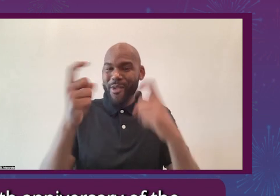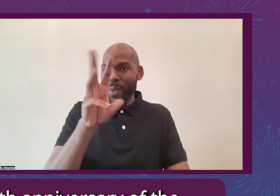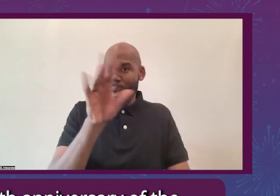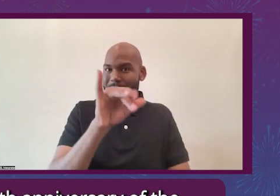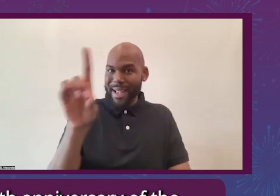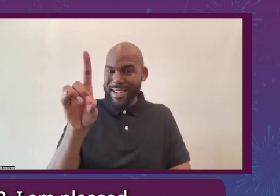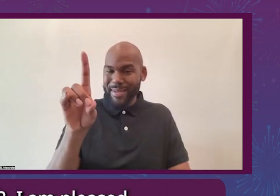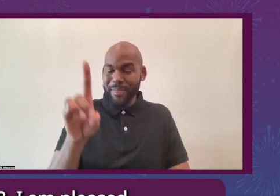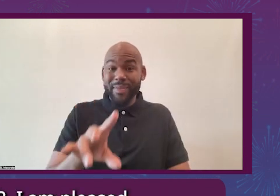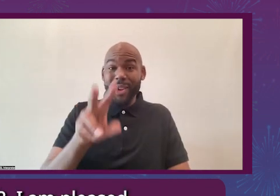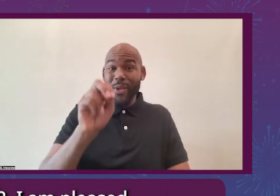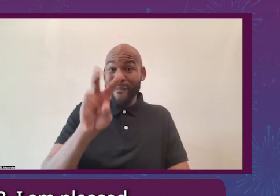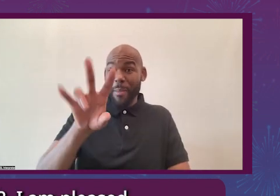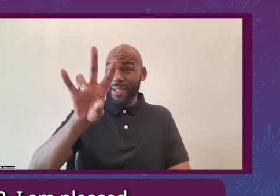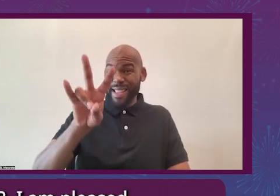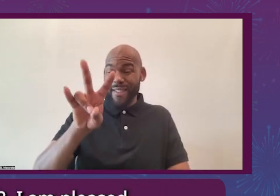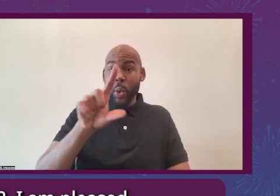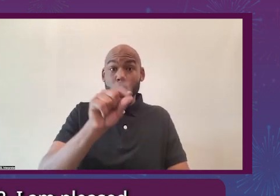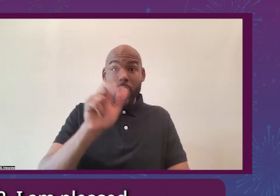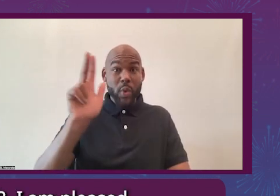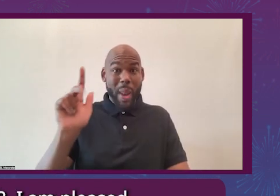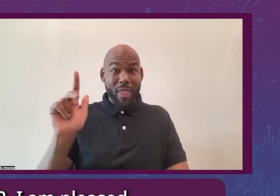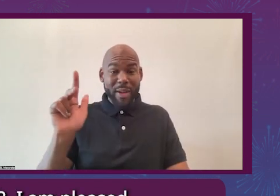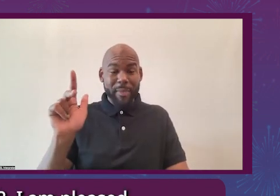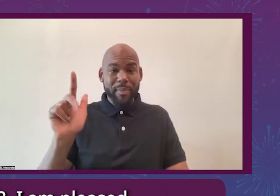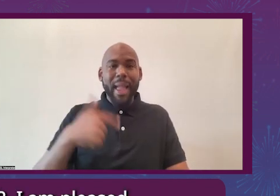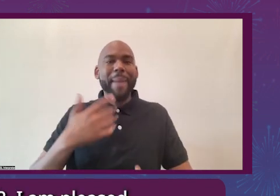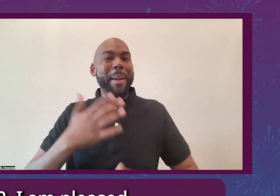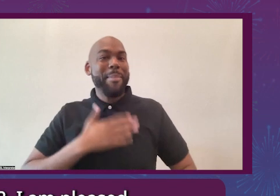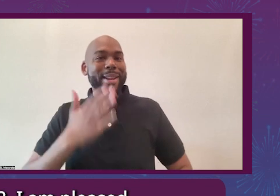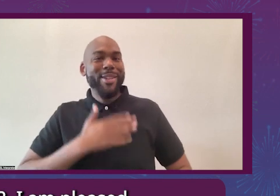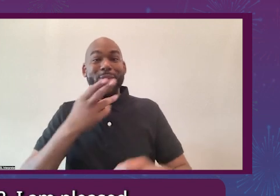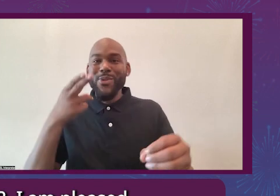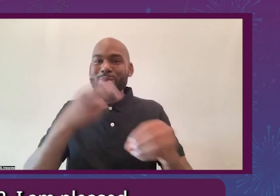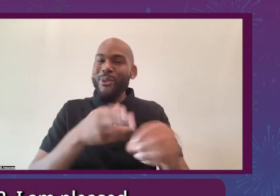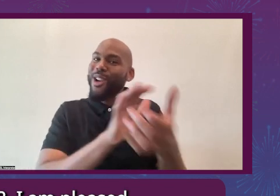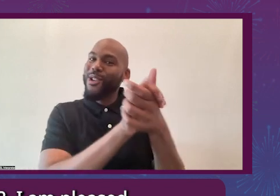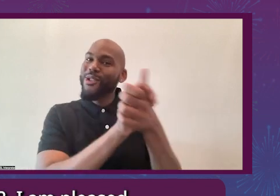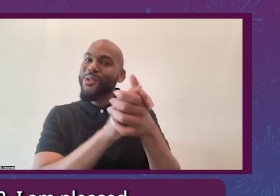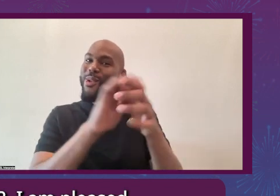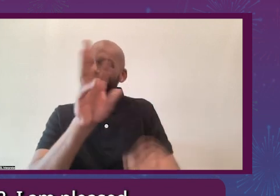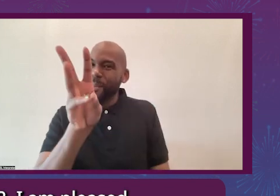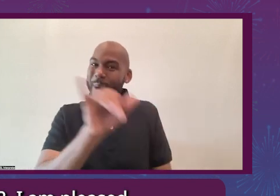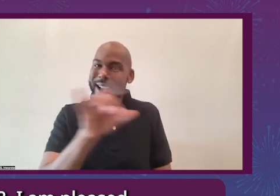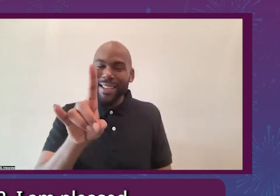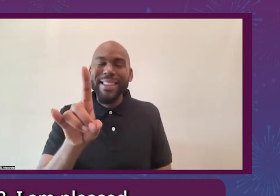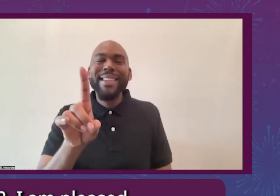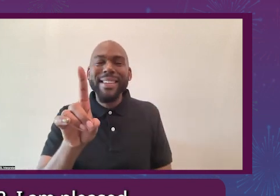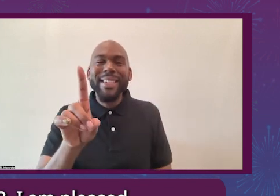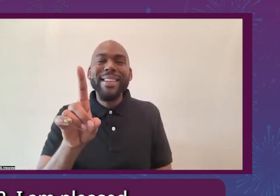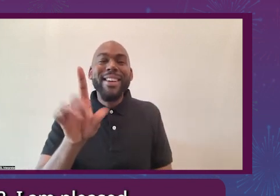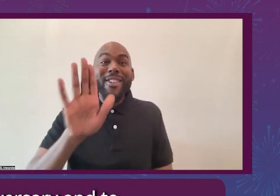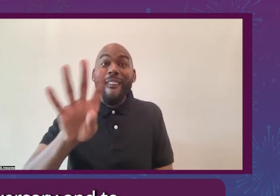of the World Institute on Disability, 7th of November, 2023. I am pleased to join in